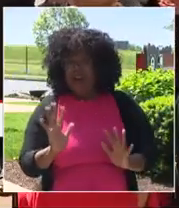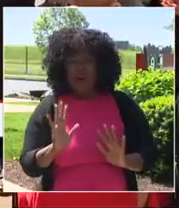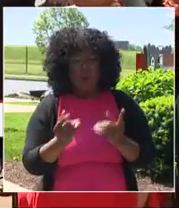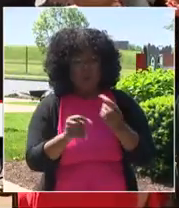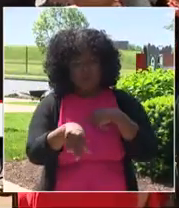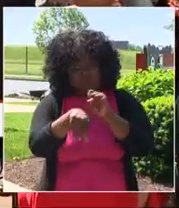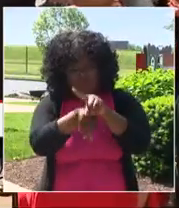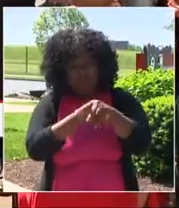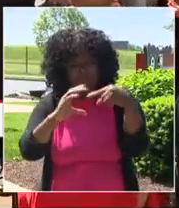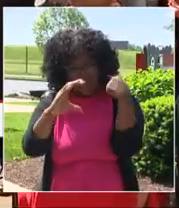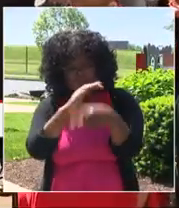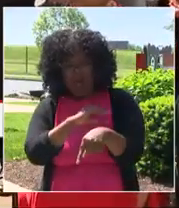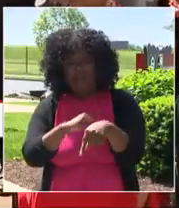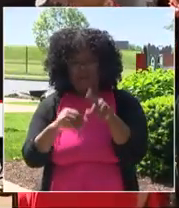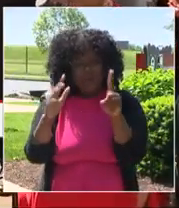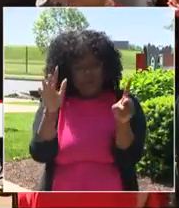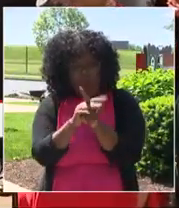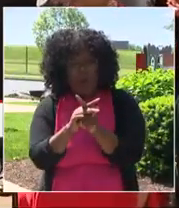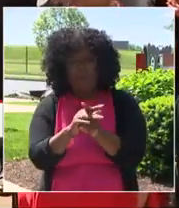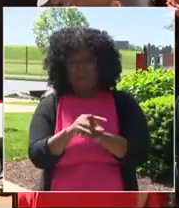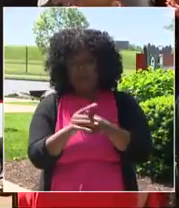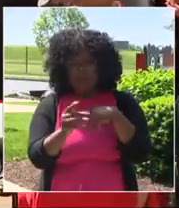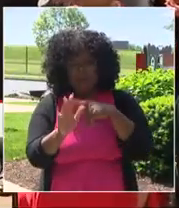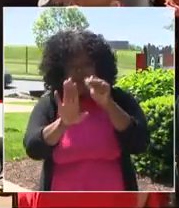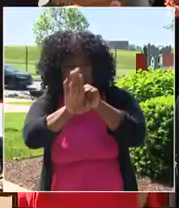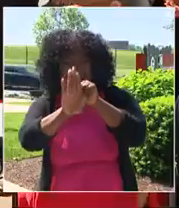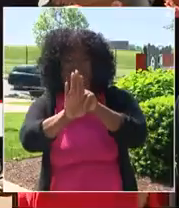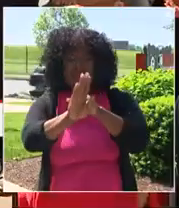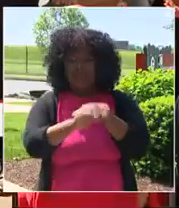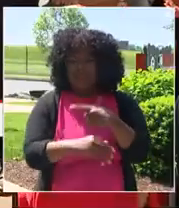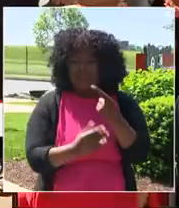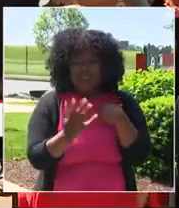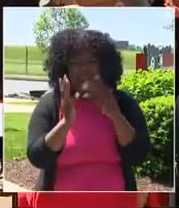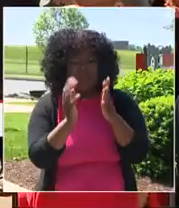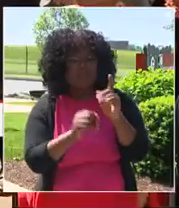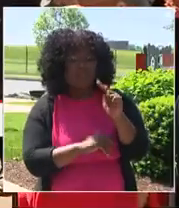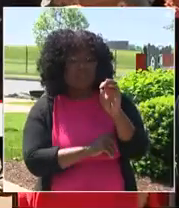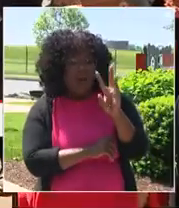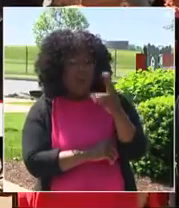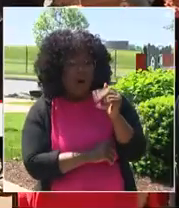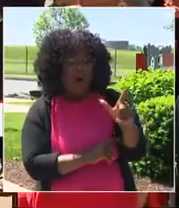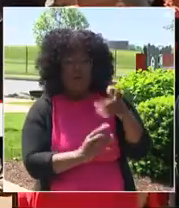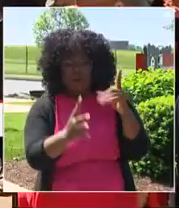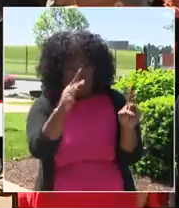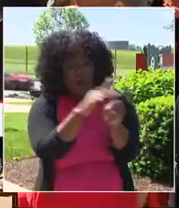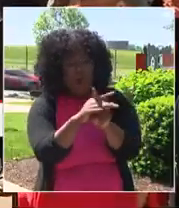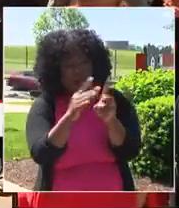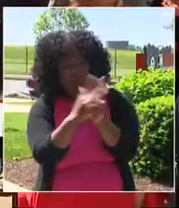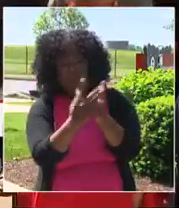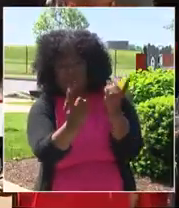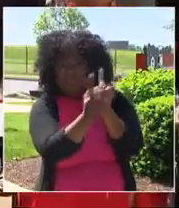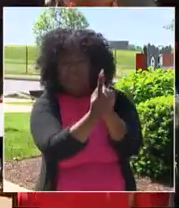on doors, go to the town hall meetings. Don't let them get by saying, oh, we didn't know. You knew.